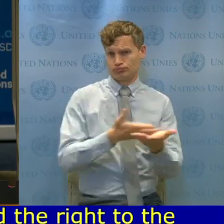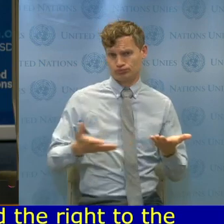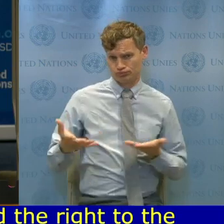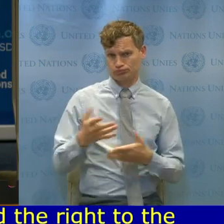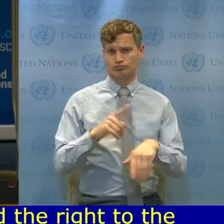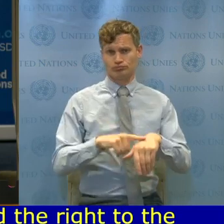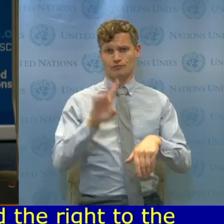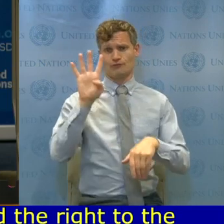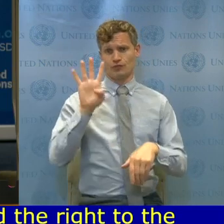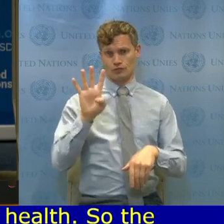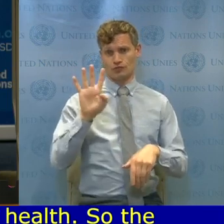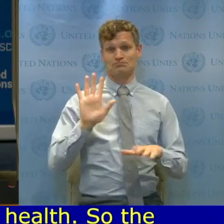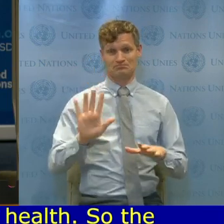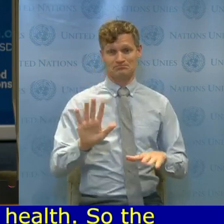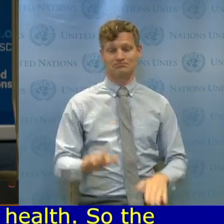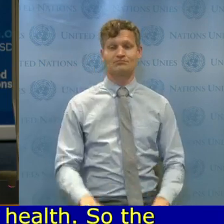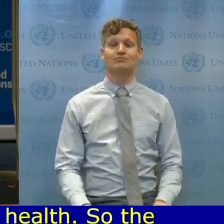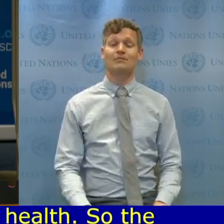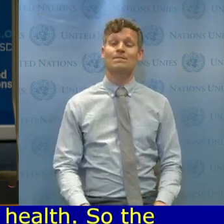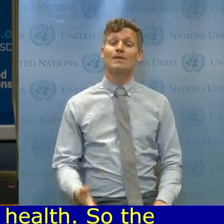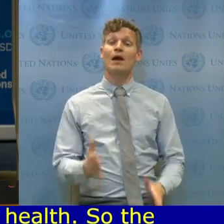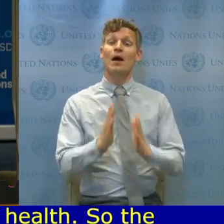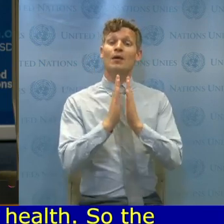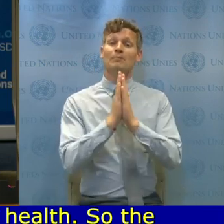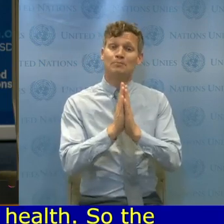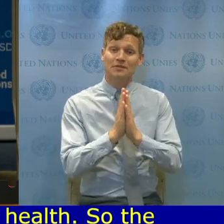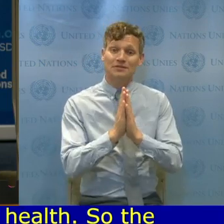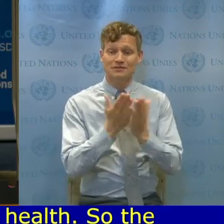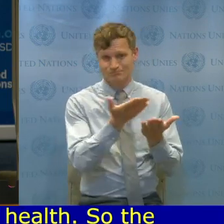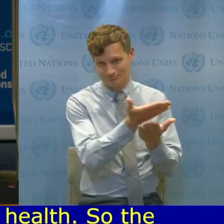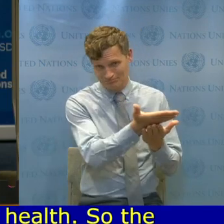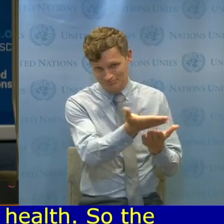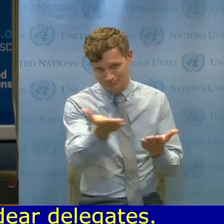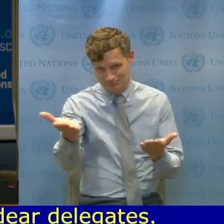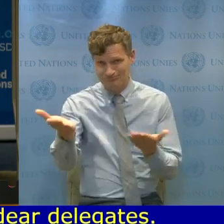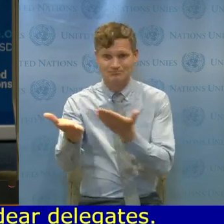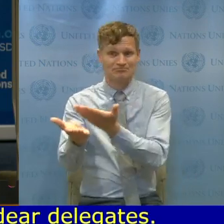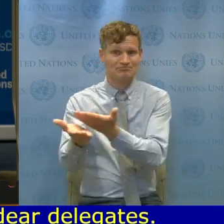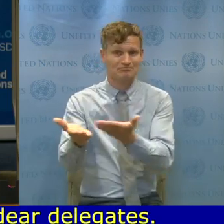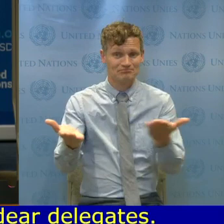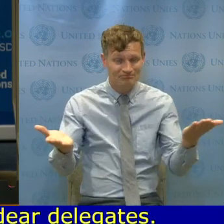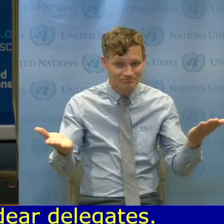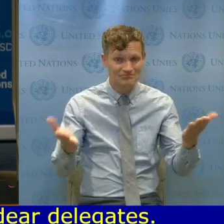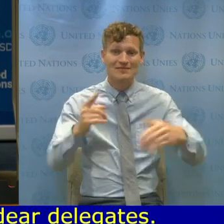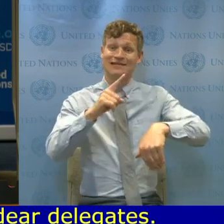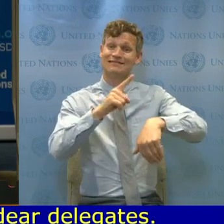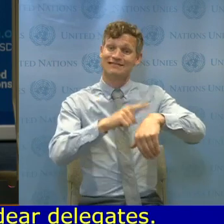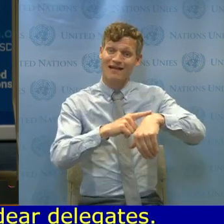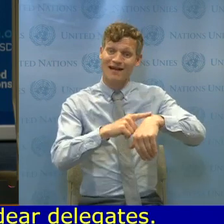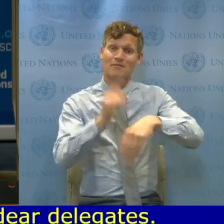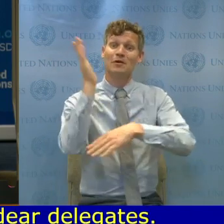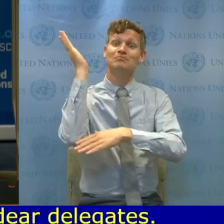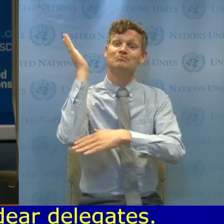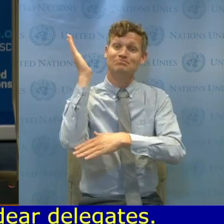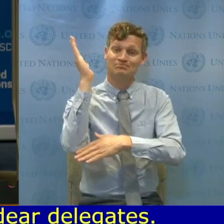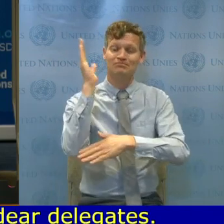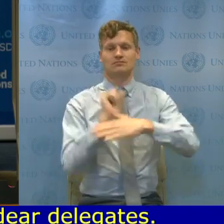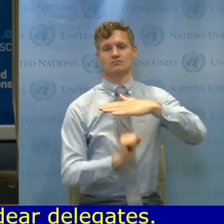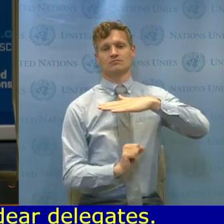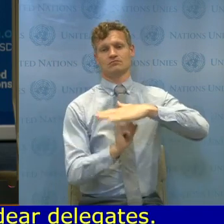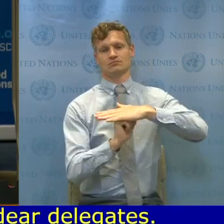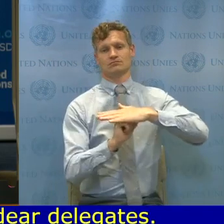to request your continued cooperation in observing the 3 minute time limit. It is